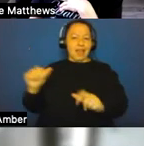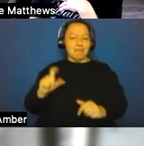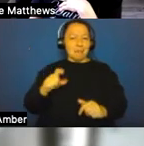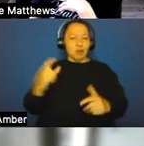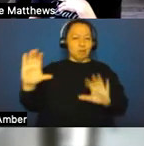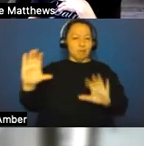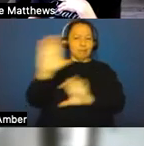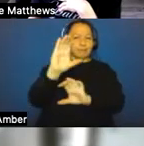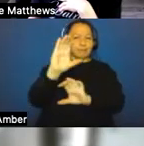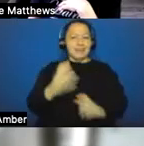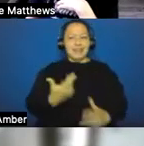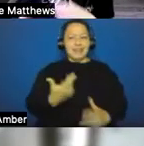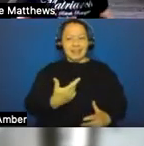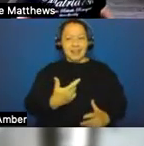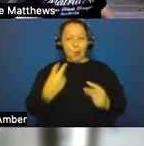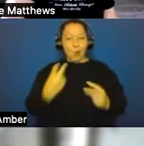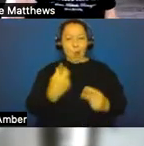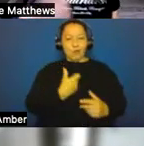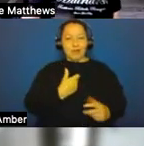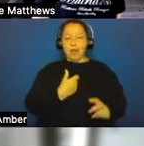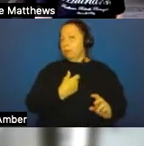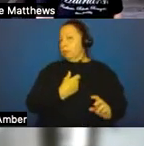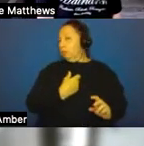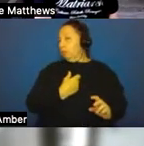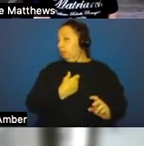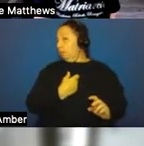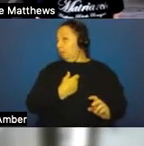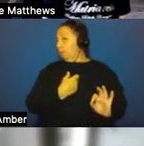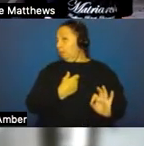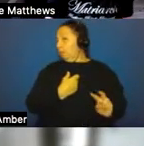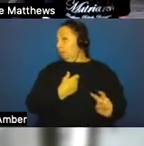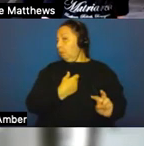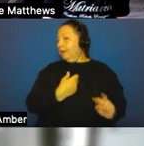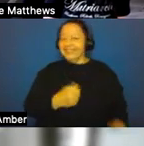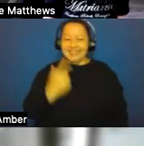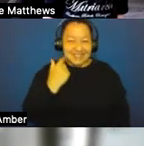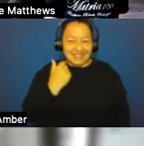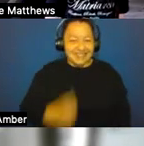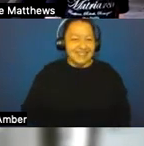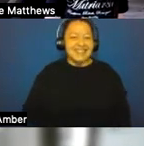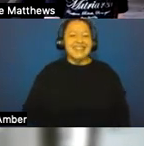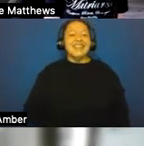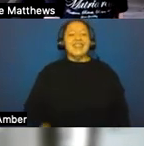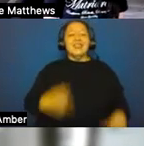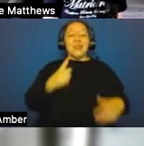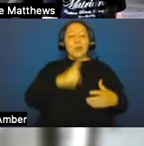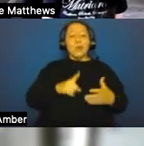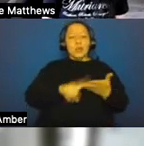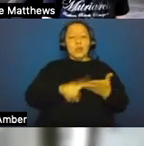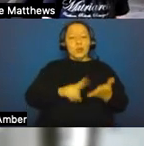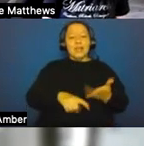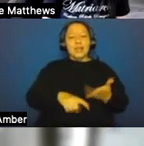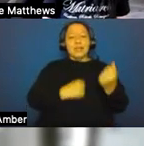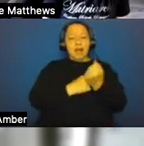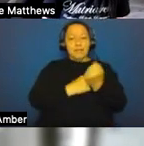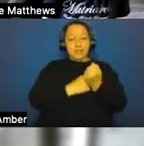glimpse of myself and I was side-eyeing everybody. Okay. So when you look at advocacy support, I